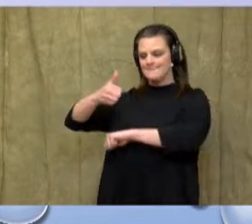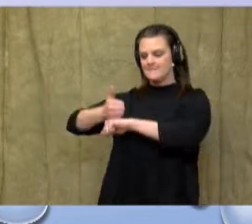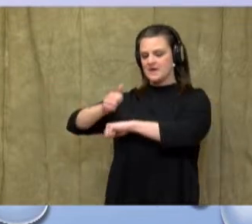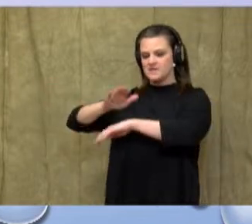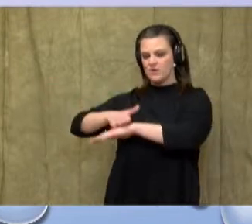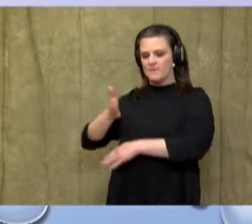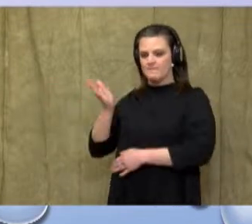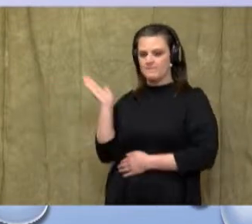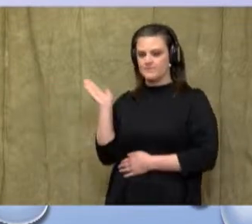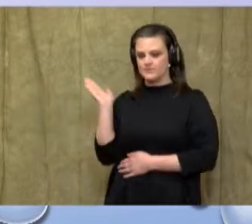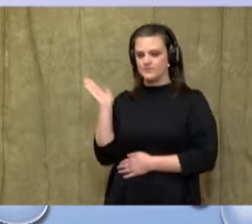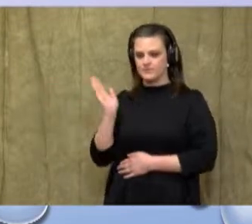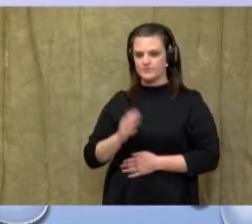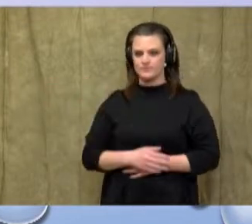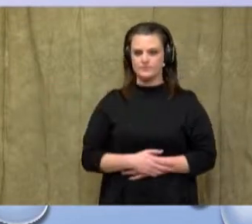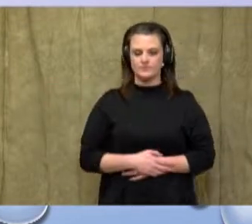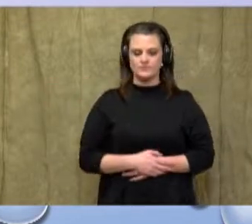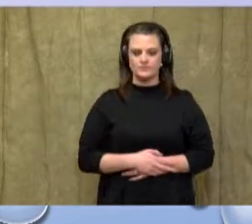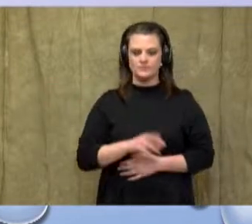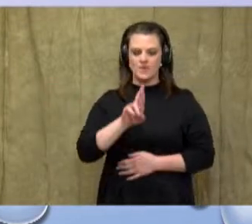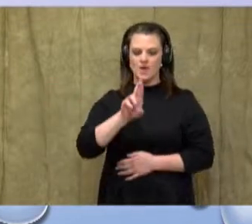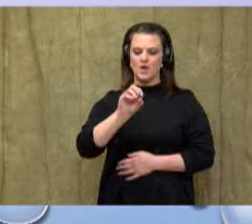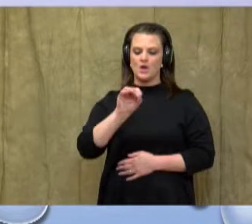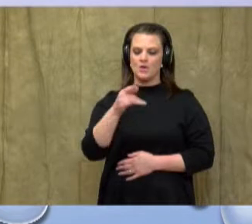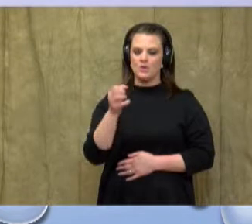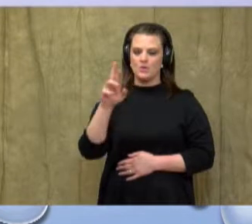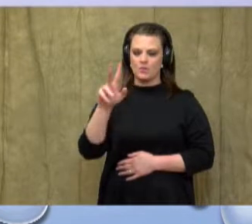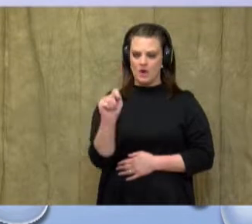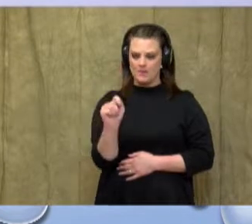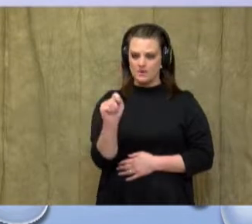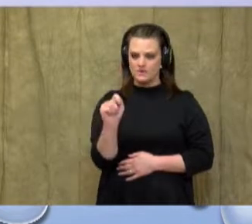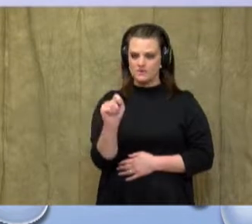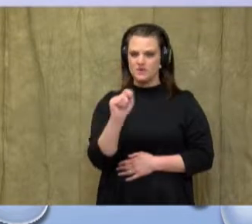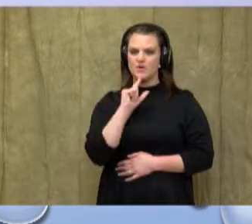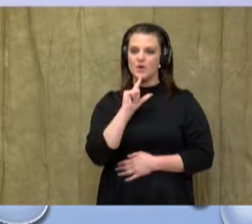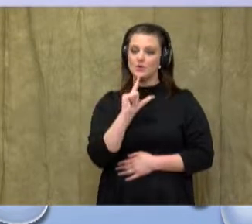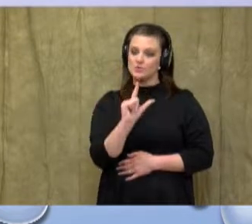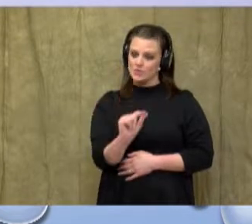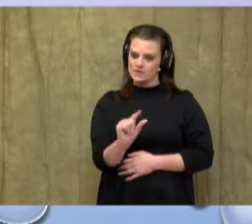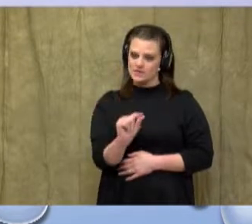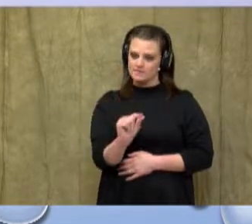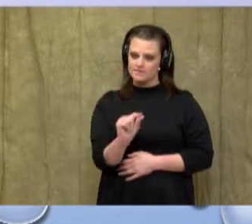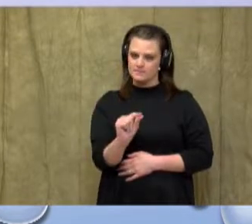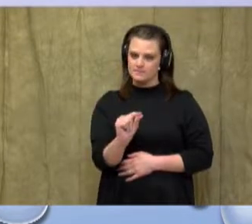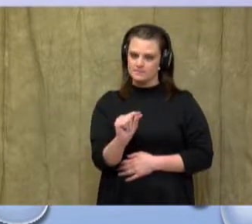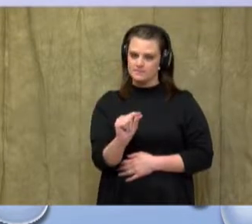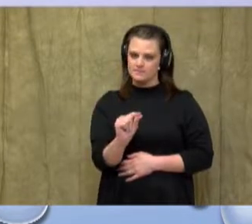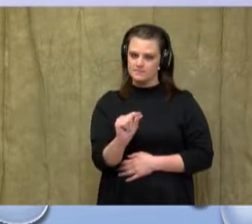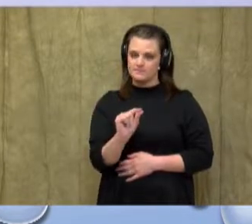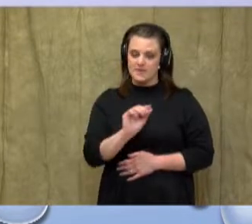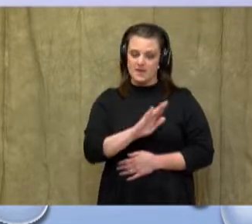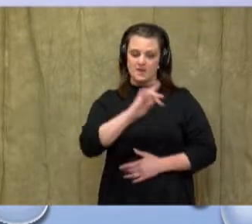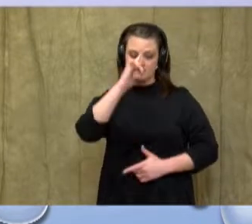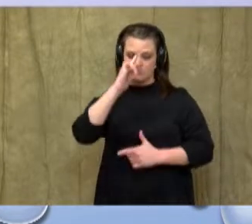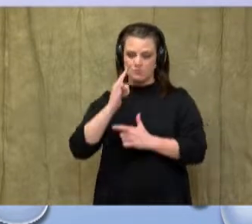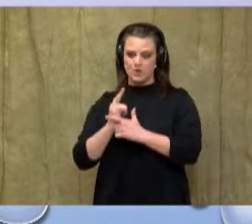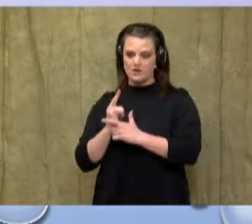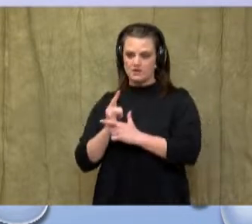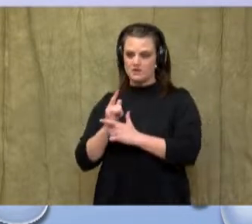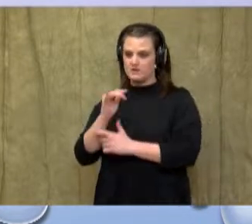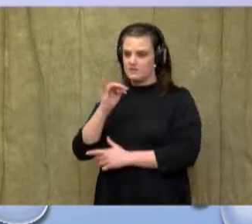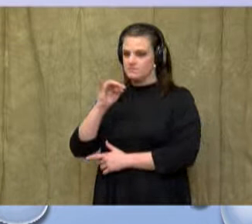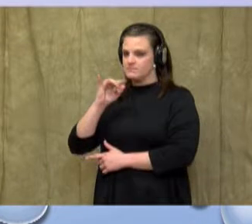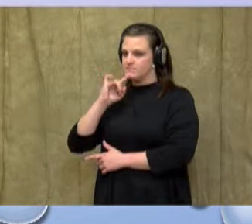this. I'm going to read it to you guys. It says, Robert is 20 years old. His brother